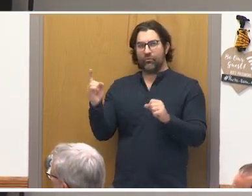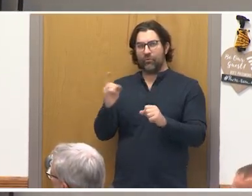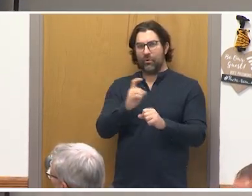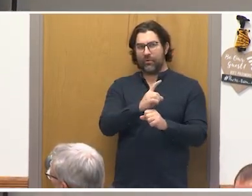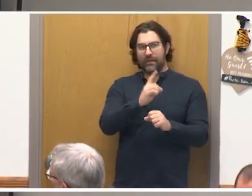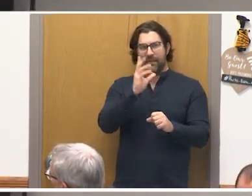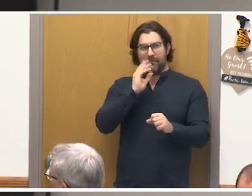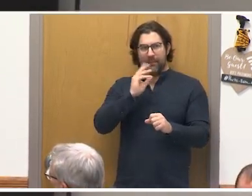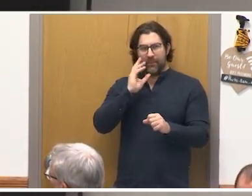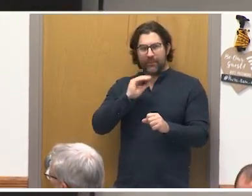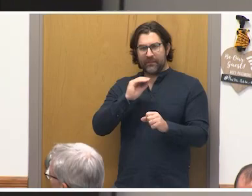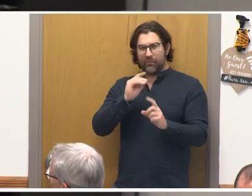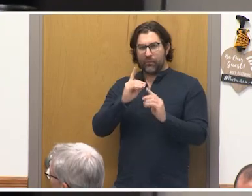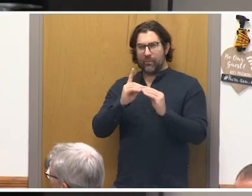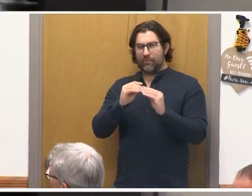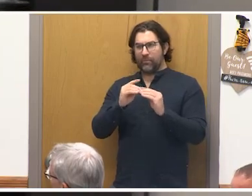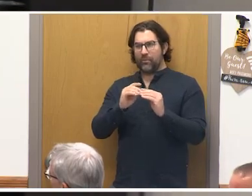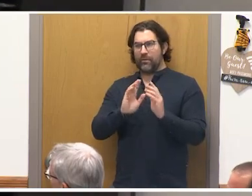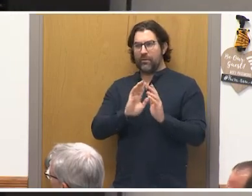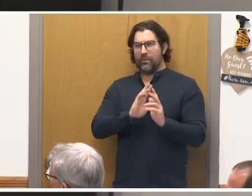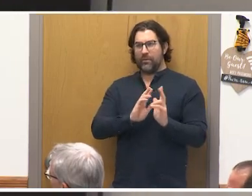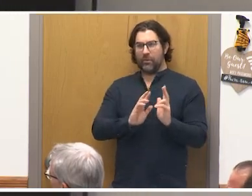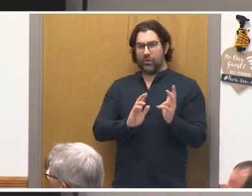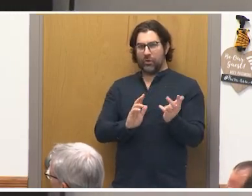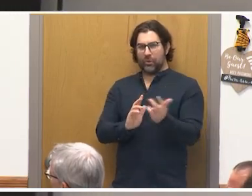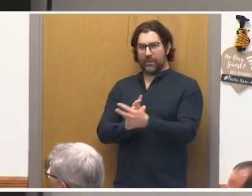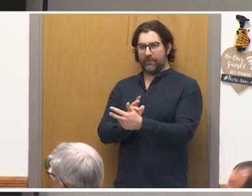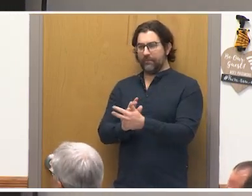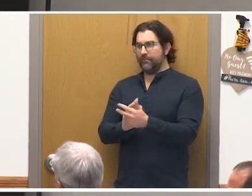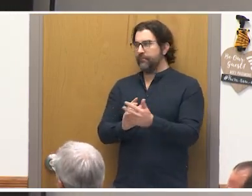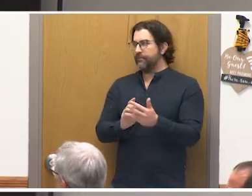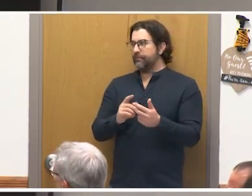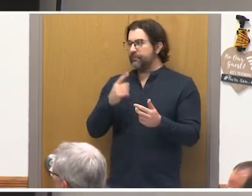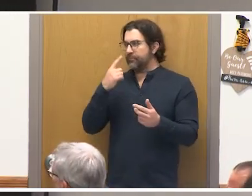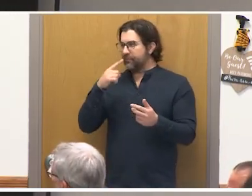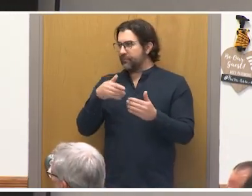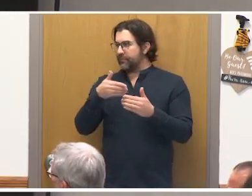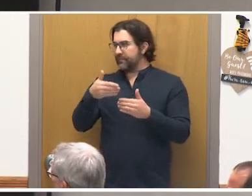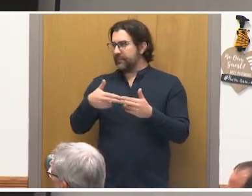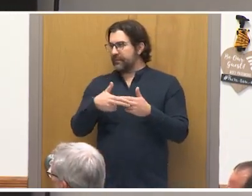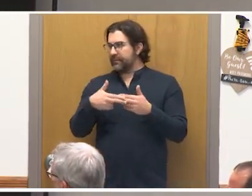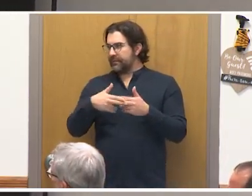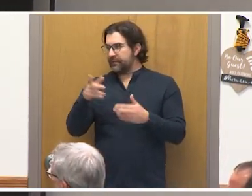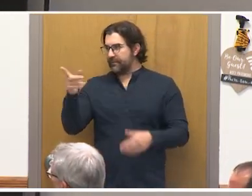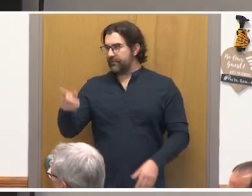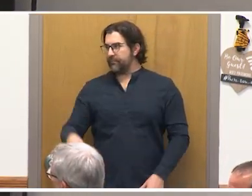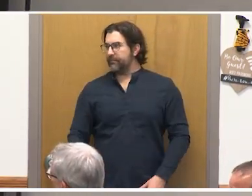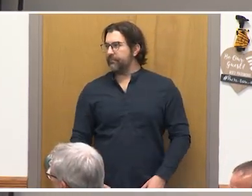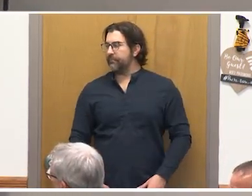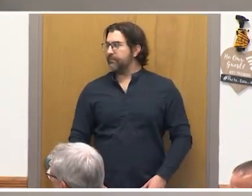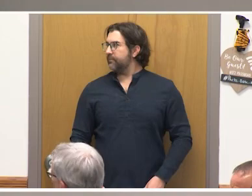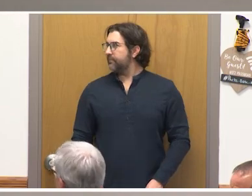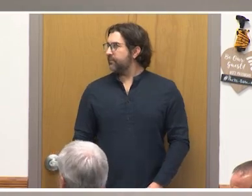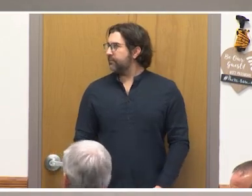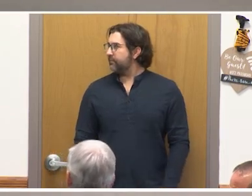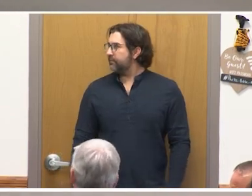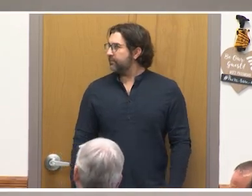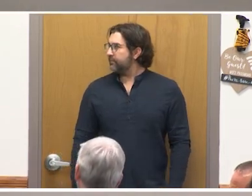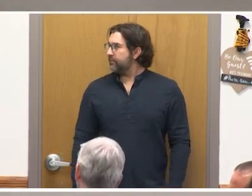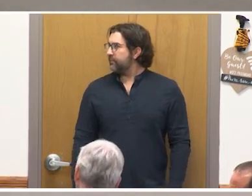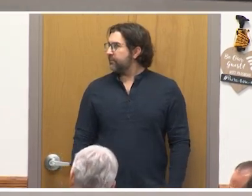There was one more thing, the turning, yes. So could you go to the next slide for me in plan view